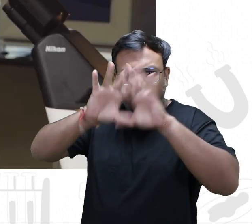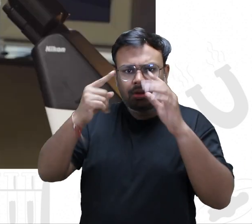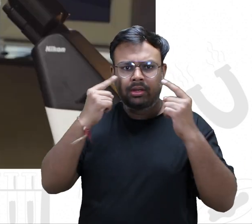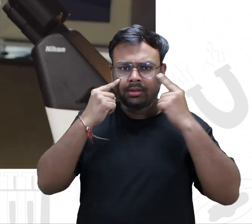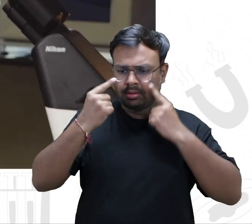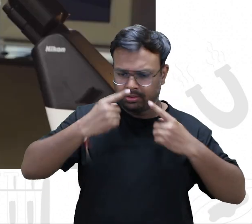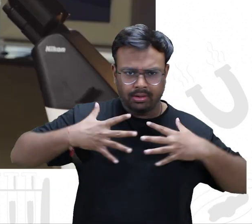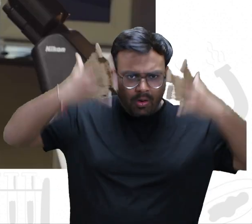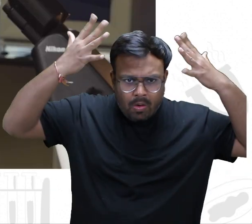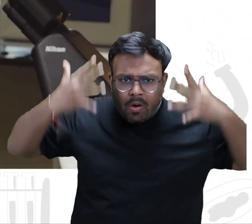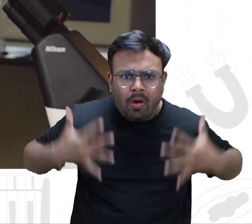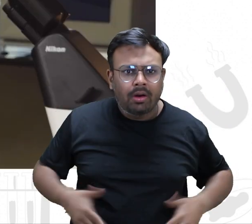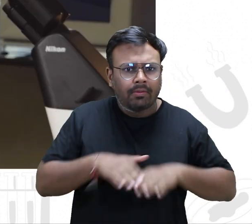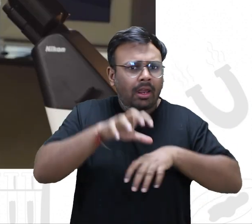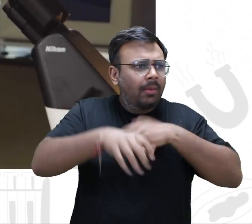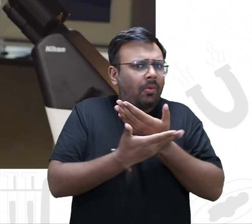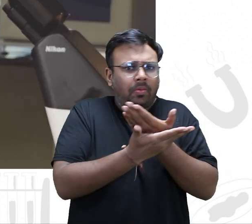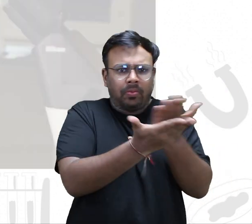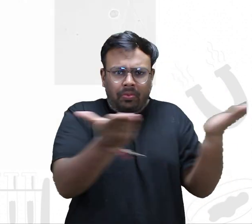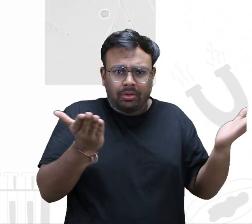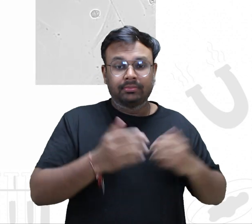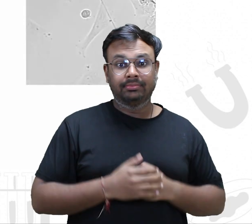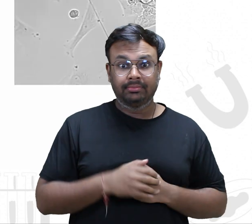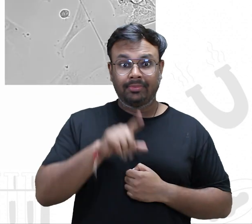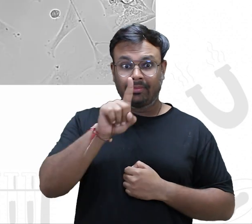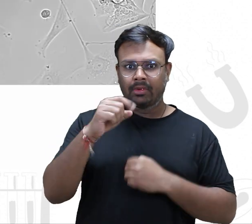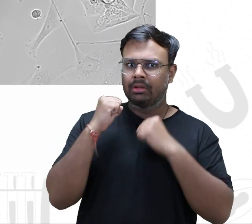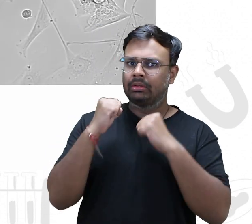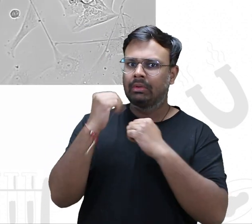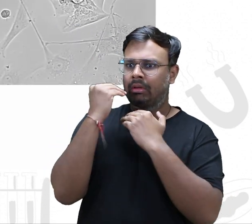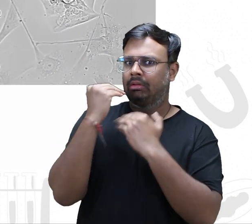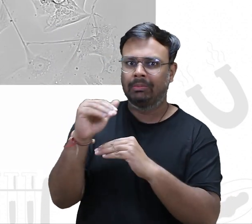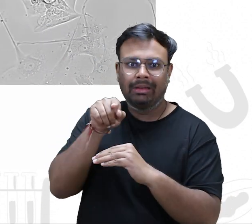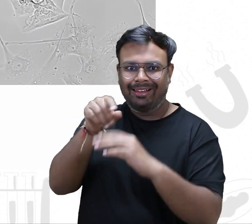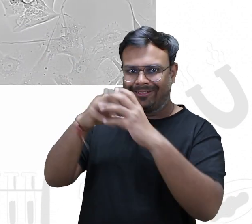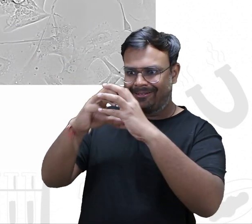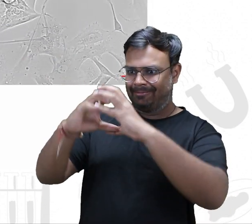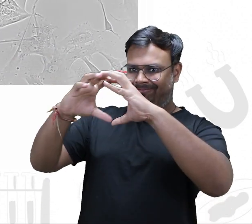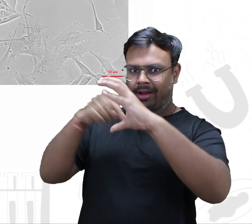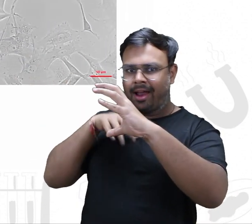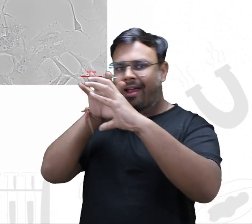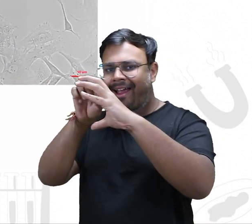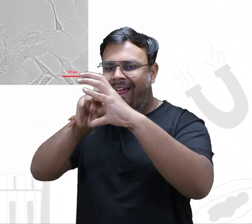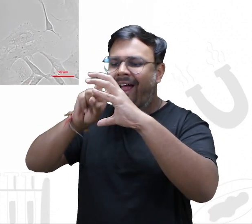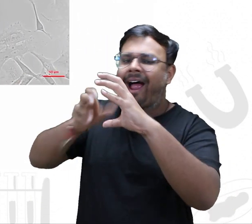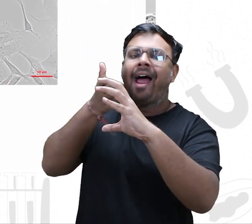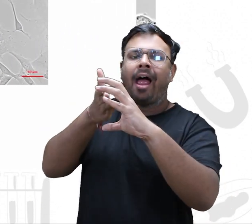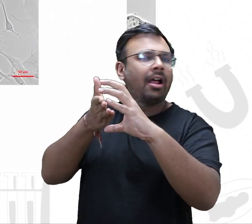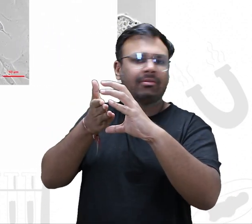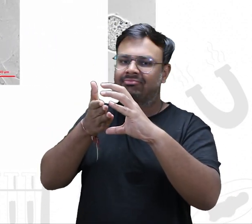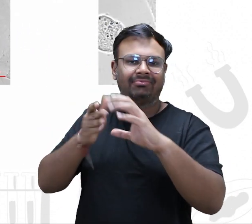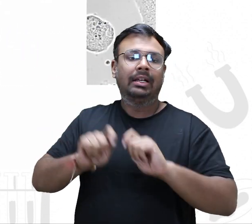to execute a complex program to build the entire body. It's difficult to gain access to a large number of embryos. We and